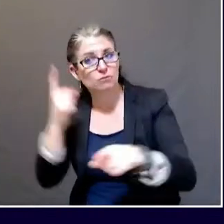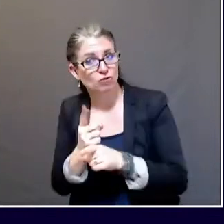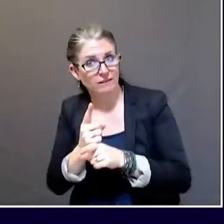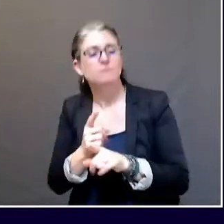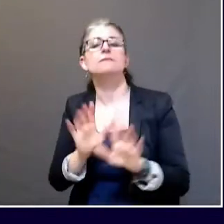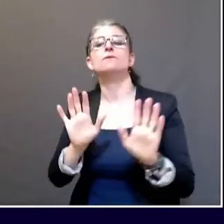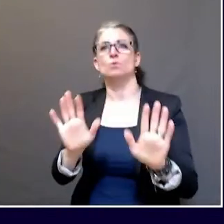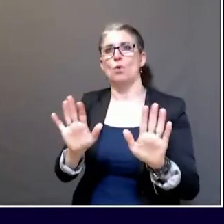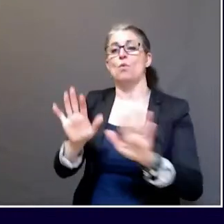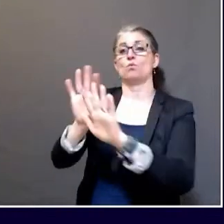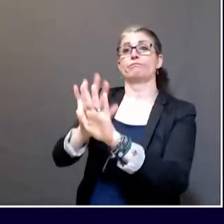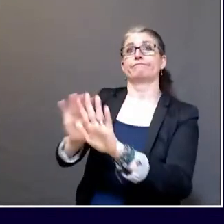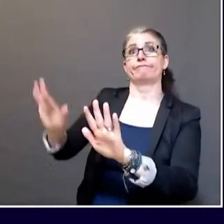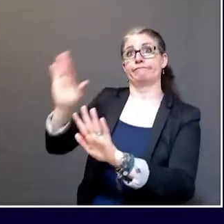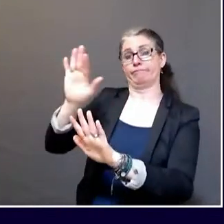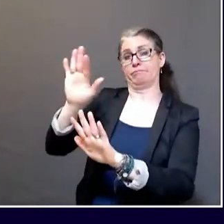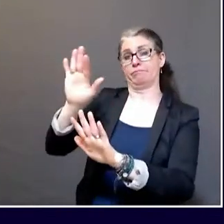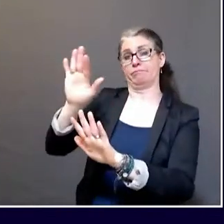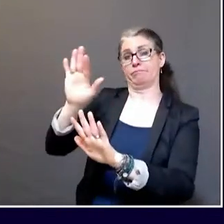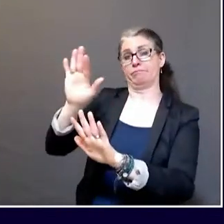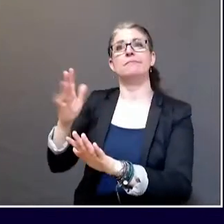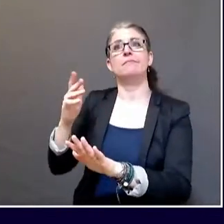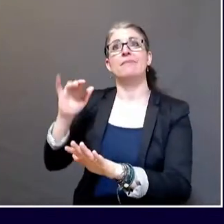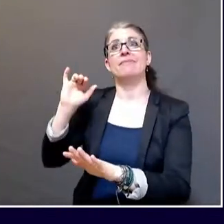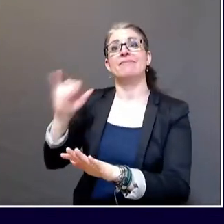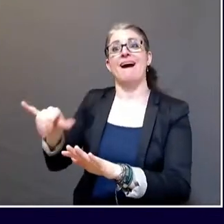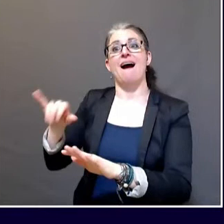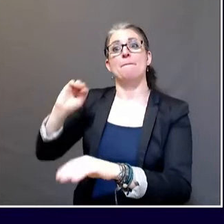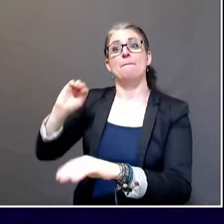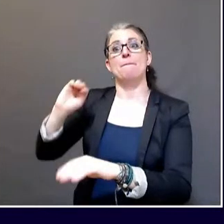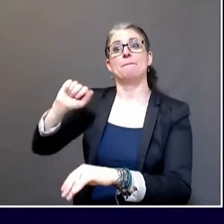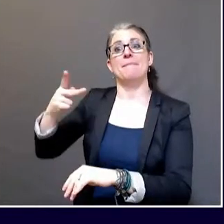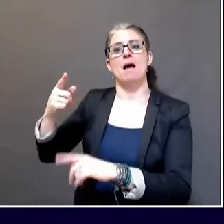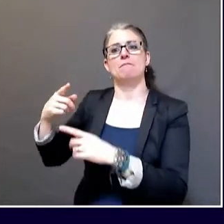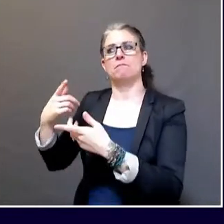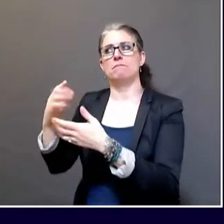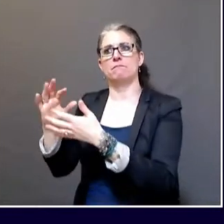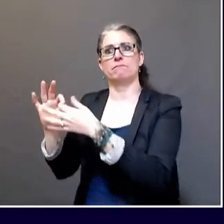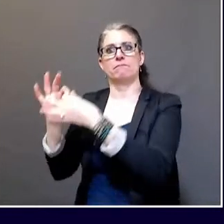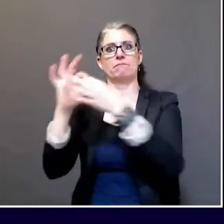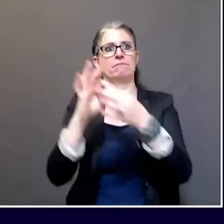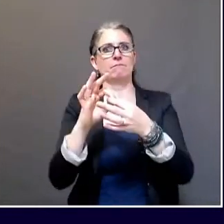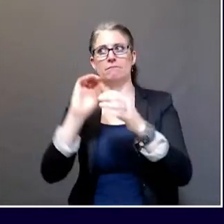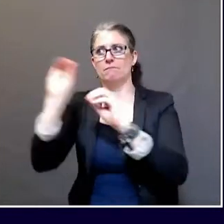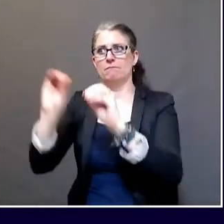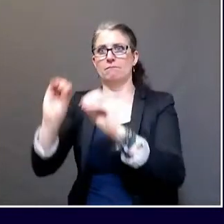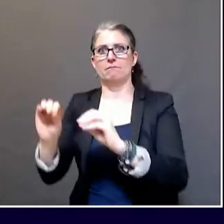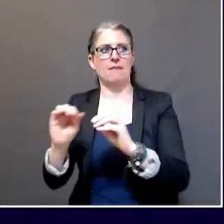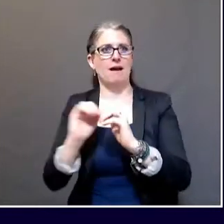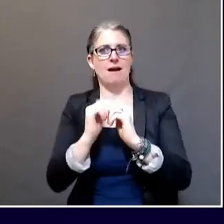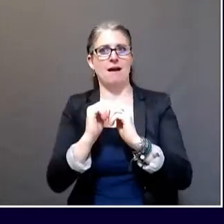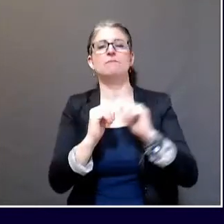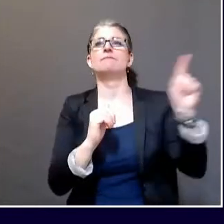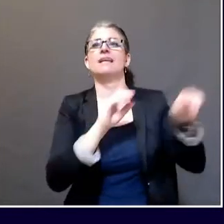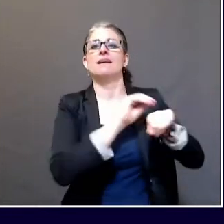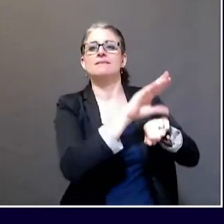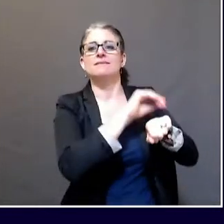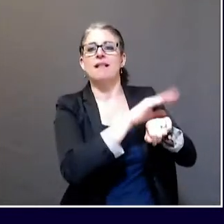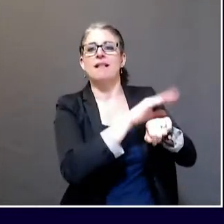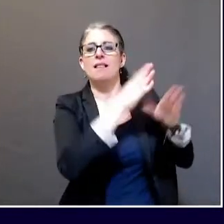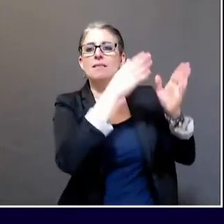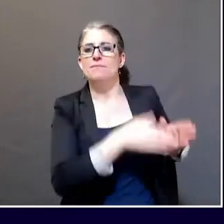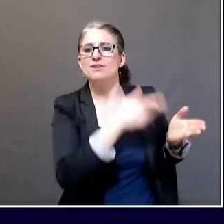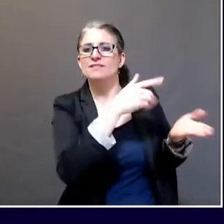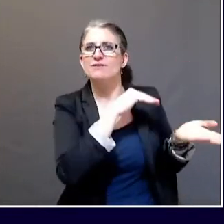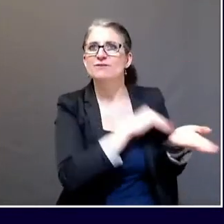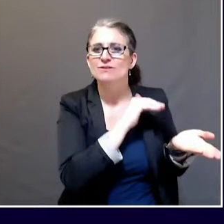consultation with medical experts. He says in the post that it is found to be the most approximate of true active cases. I'm wondering